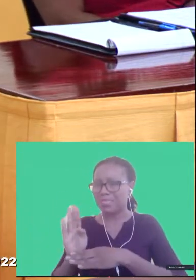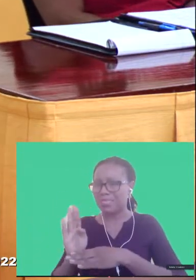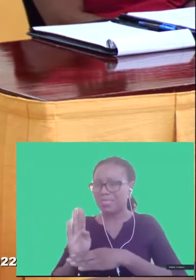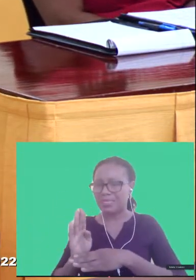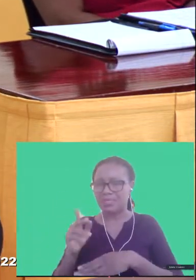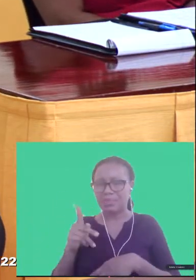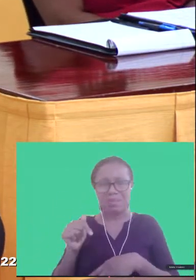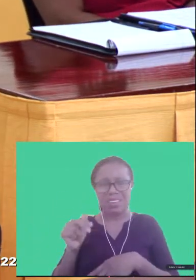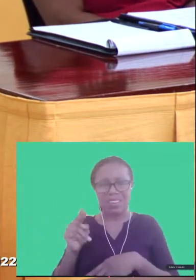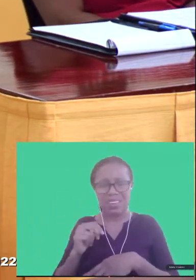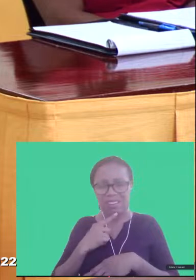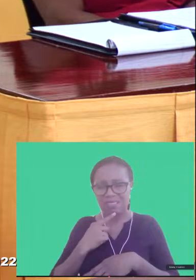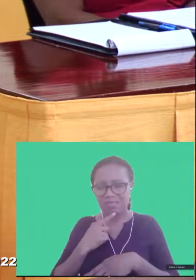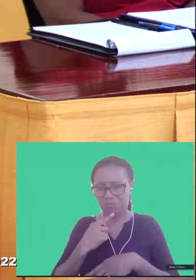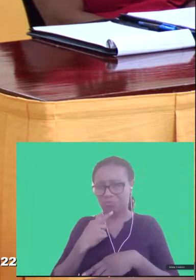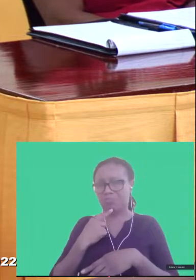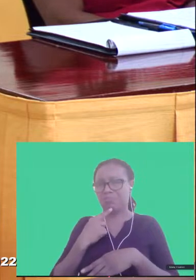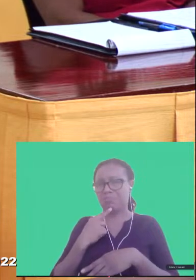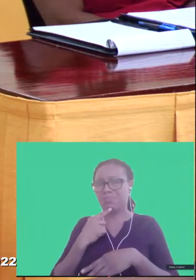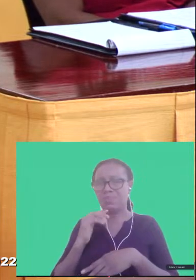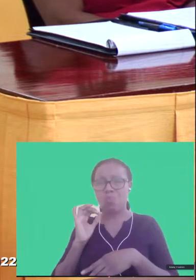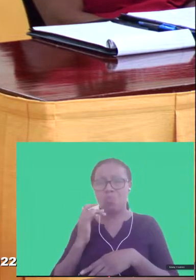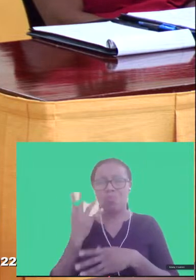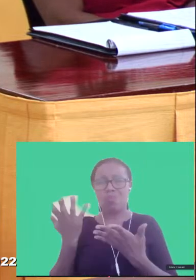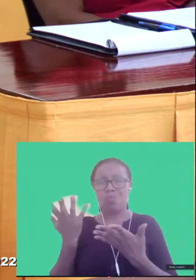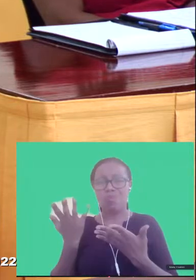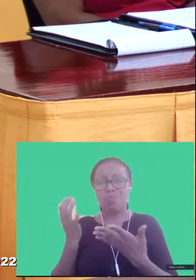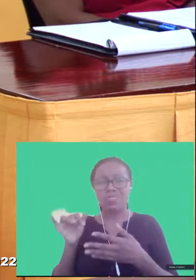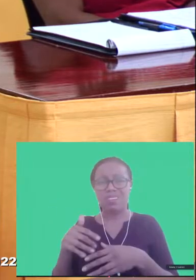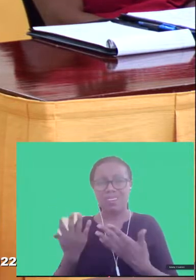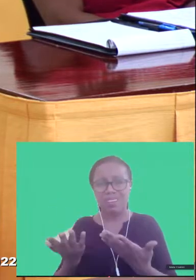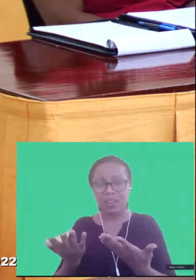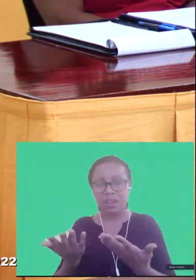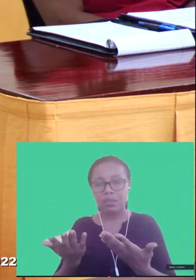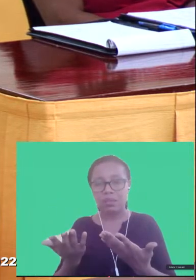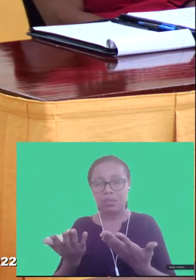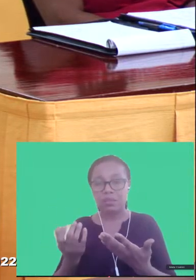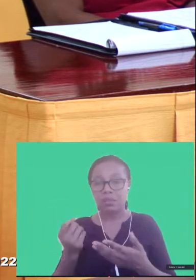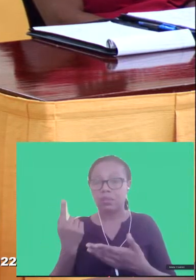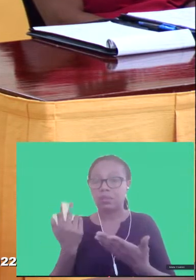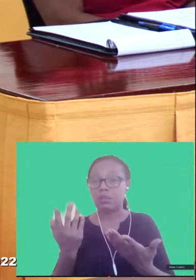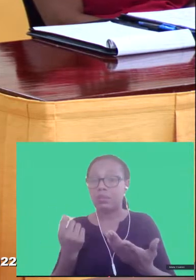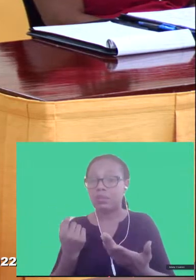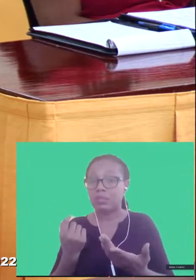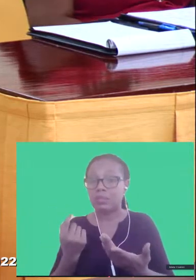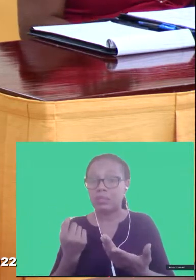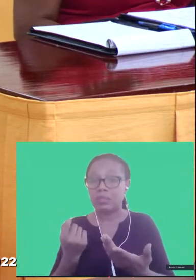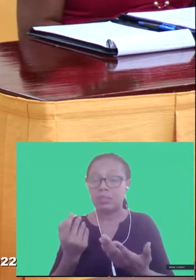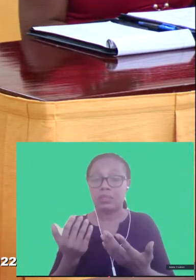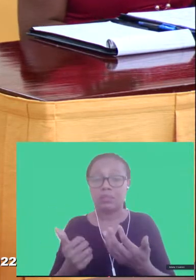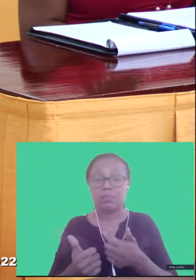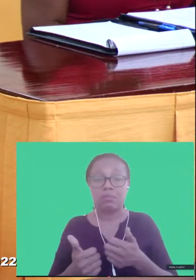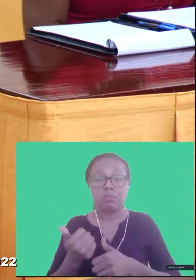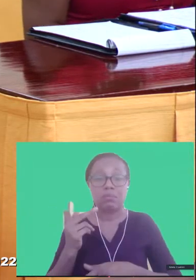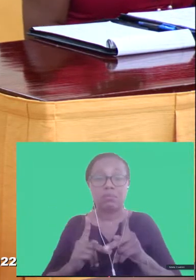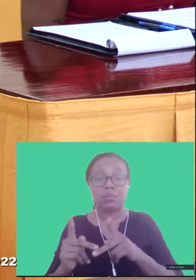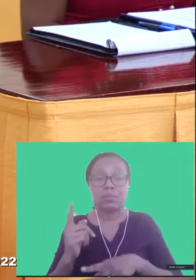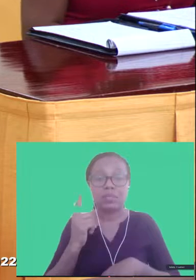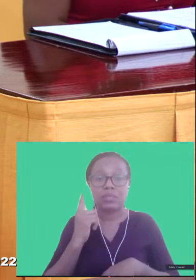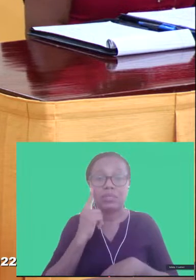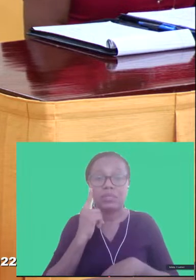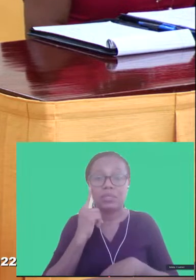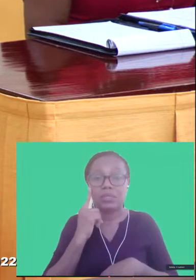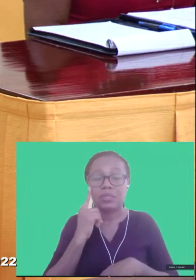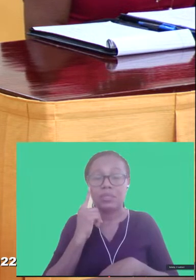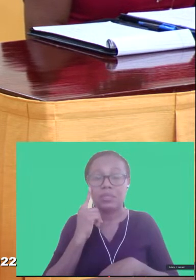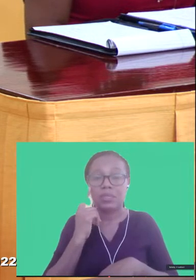would be quite surprised to discover that if you were to go and look for the marketing plan of